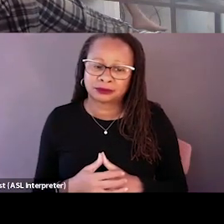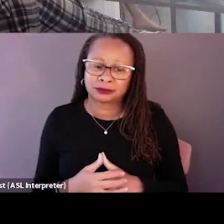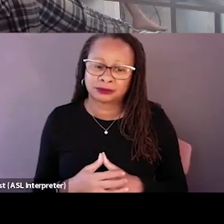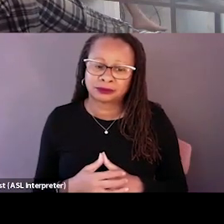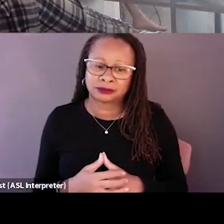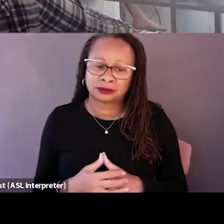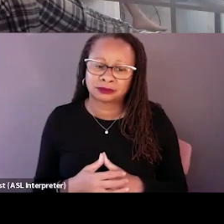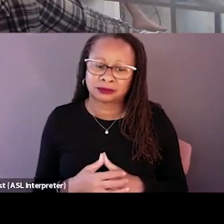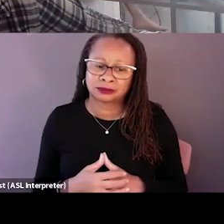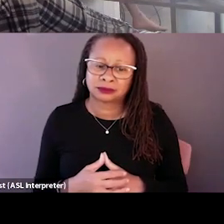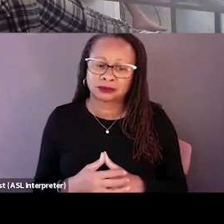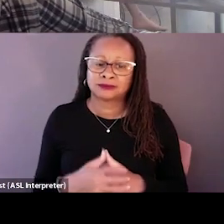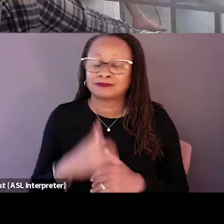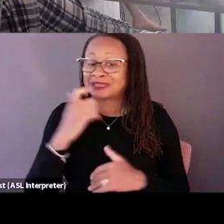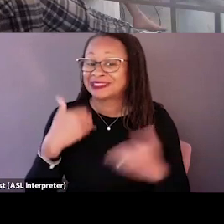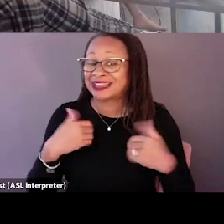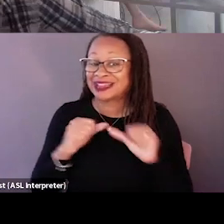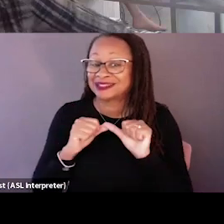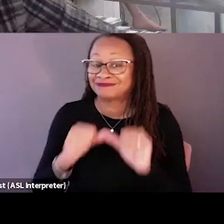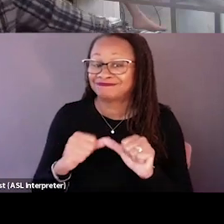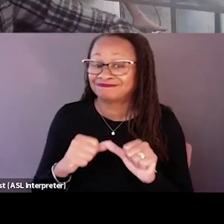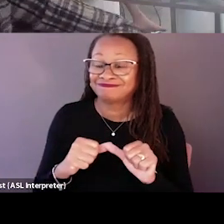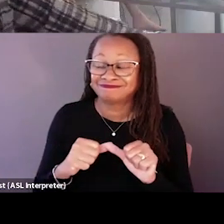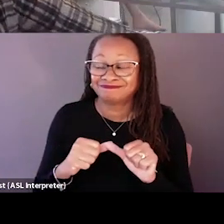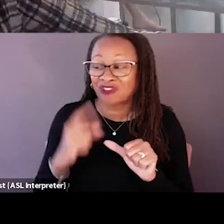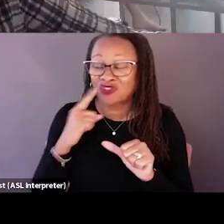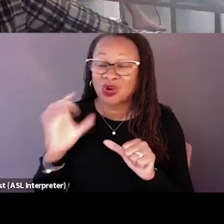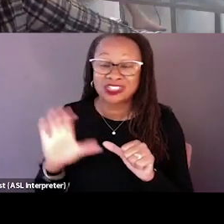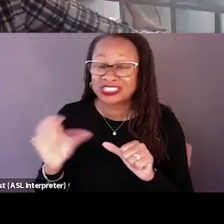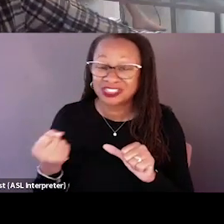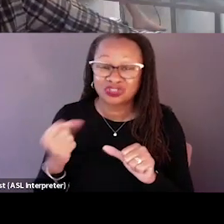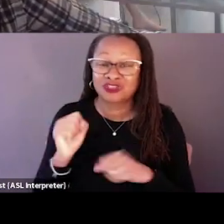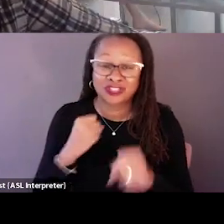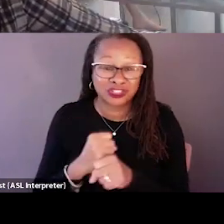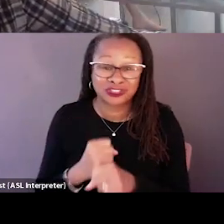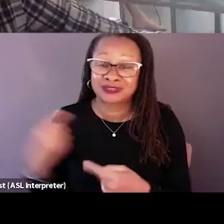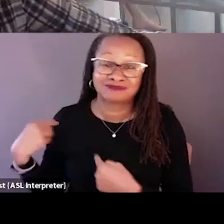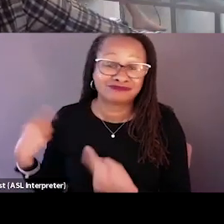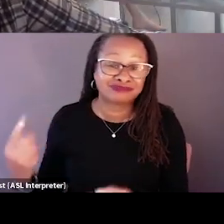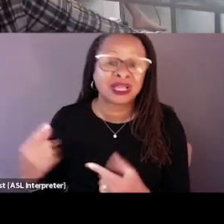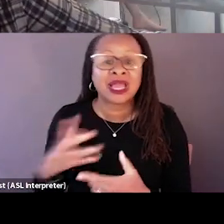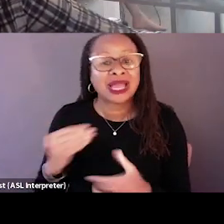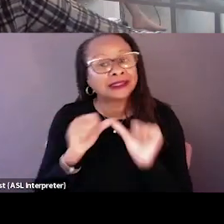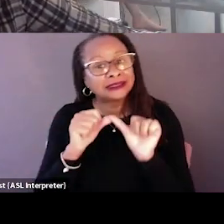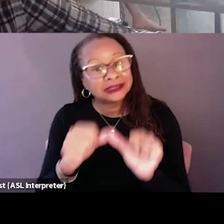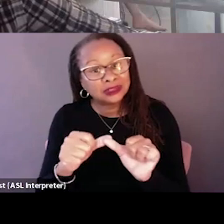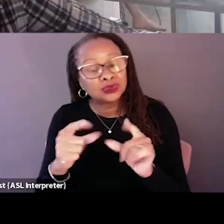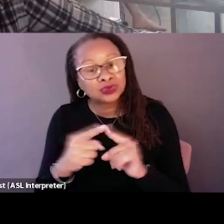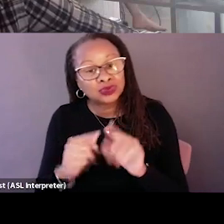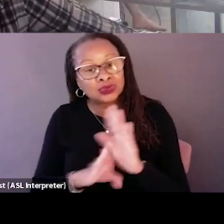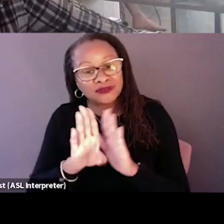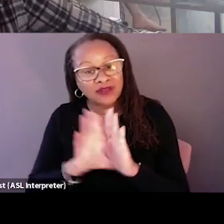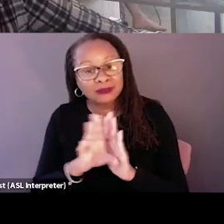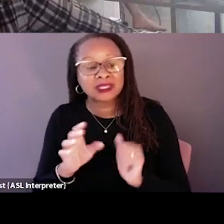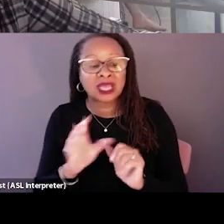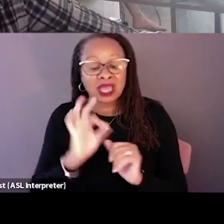because it has sustained for centuries, right? And it continues to develop and